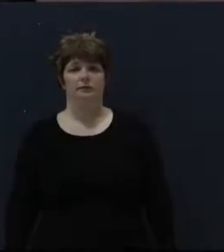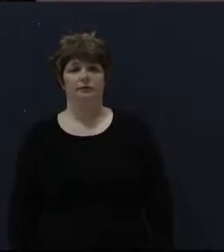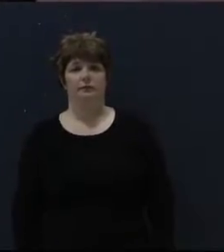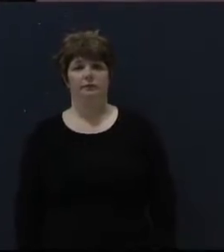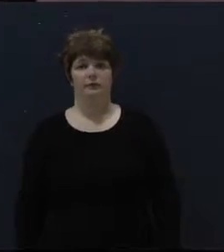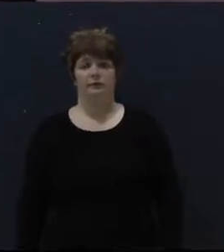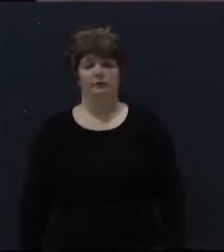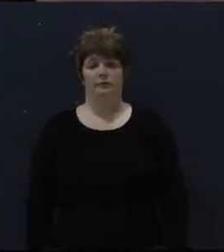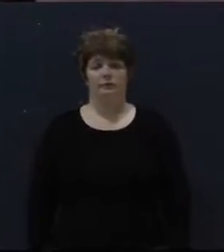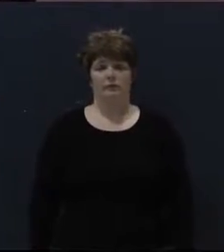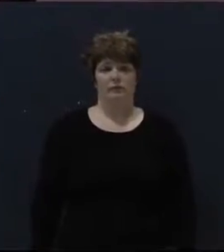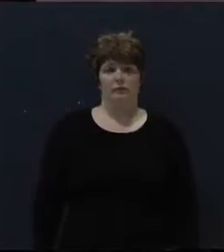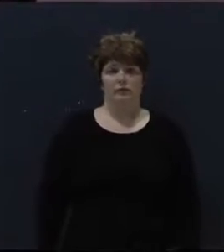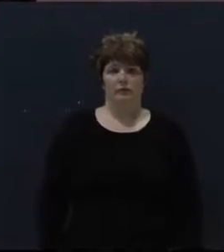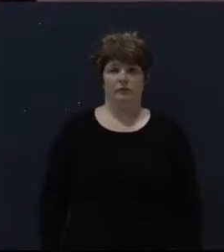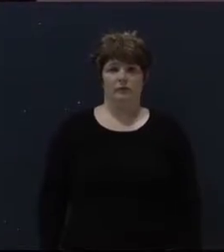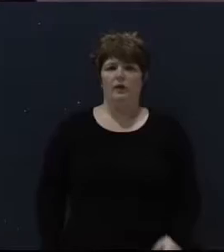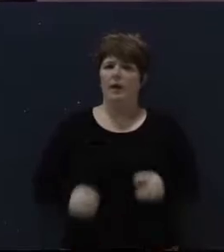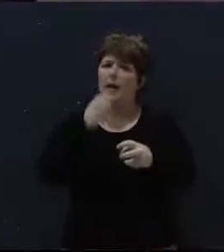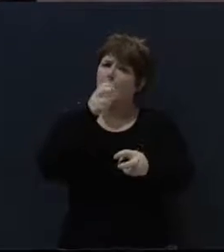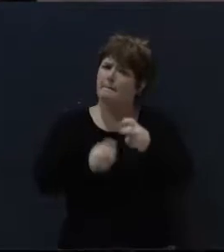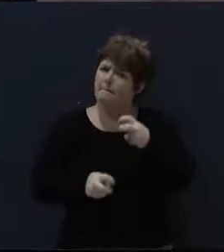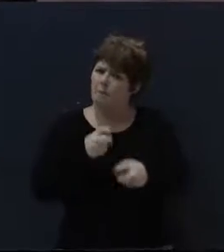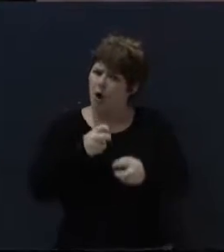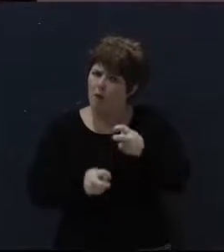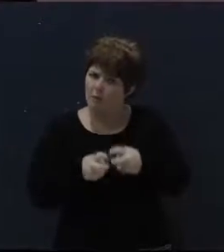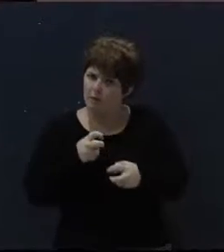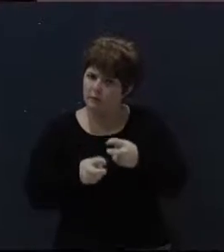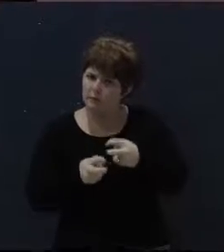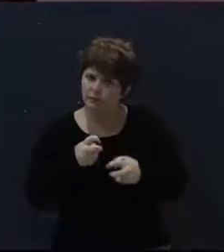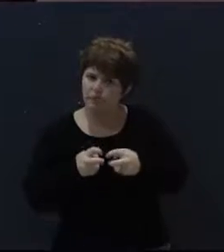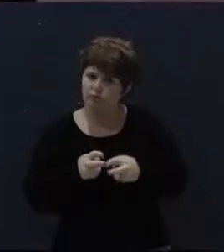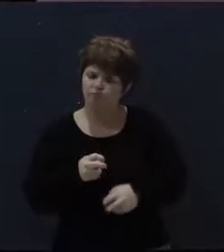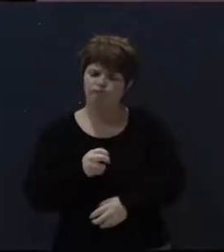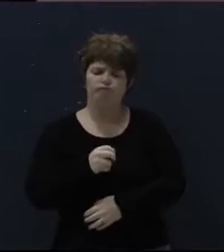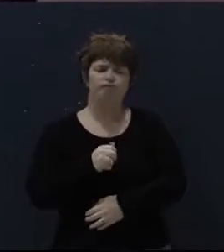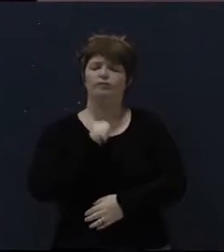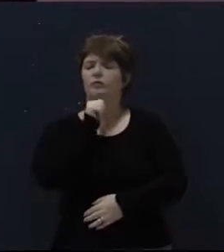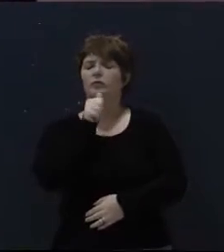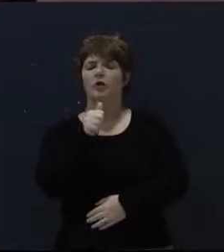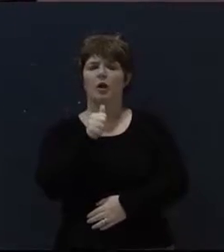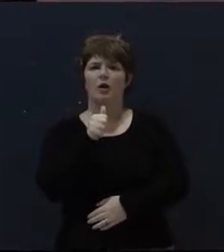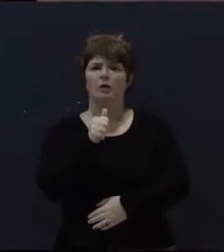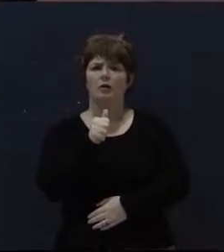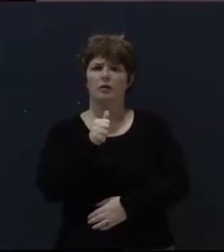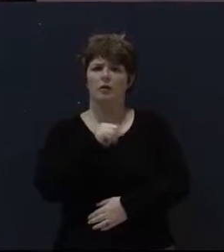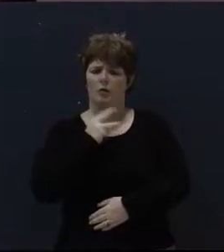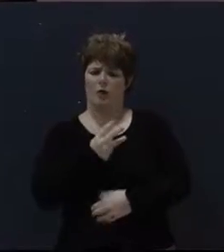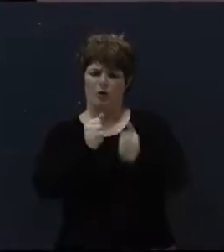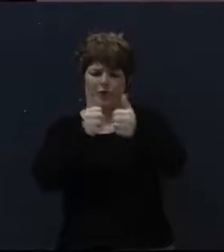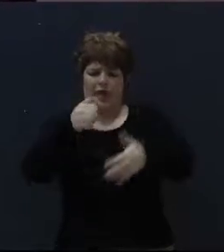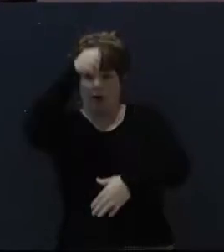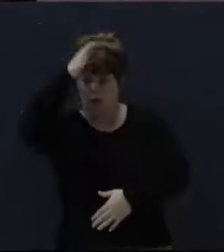Woo! See, the problem is not that we don't have God.